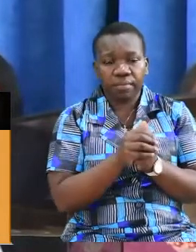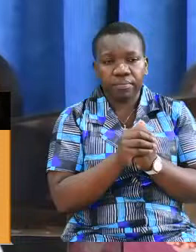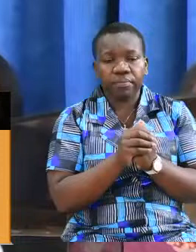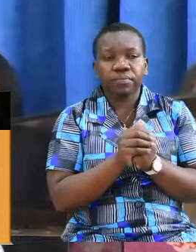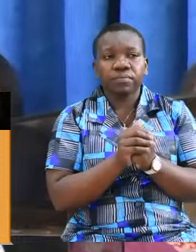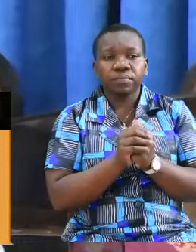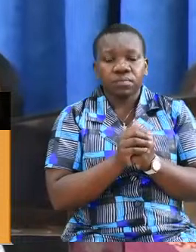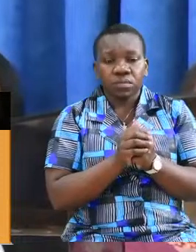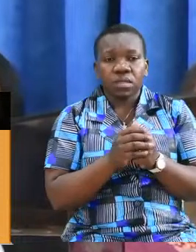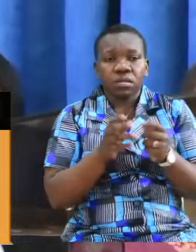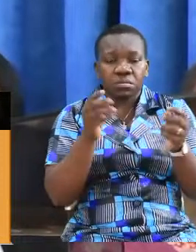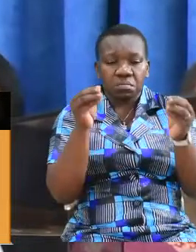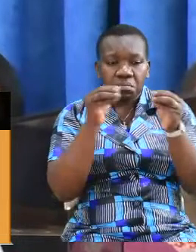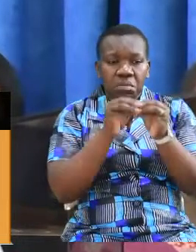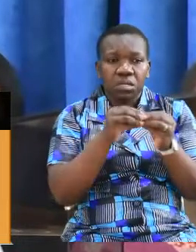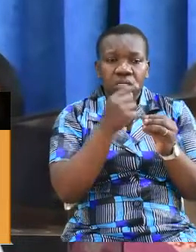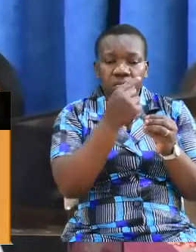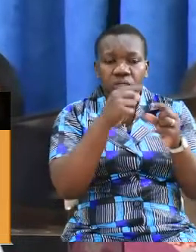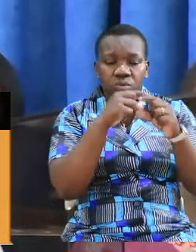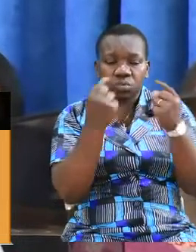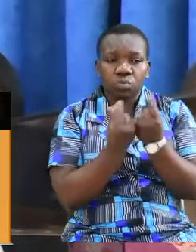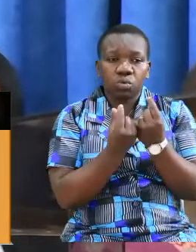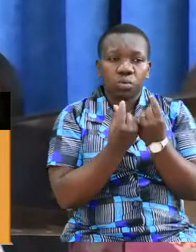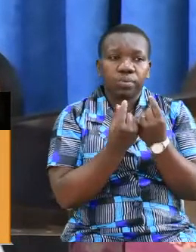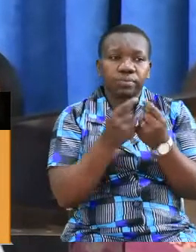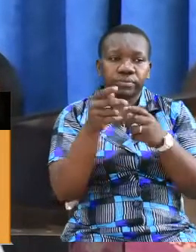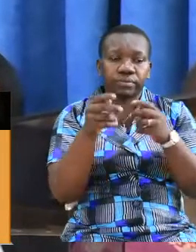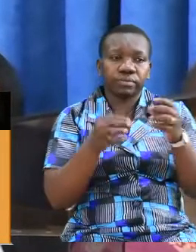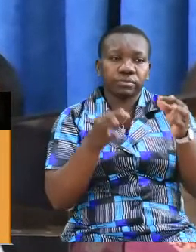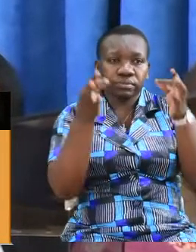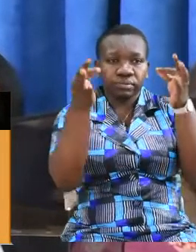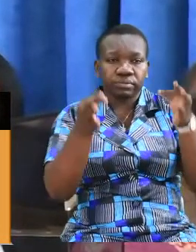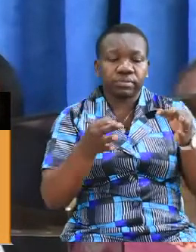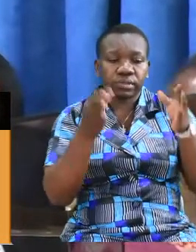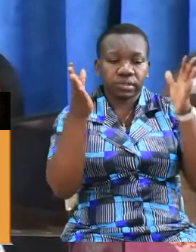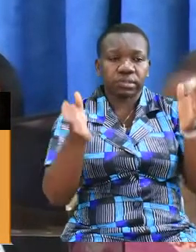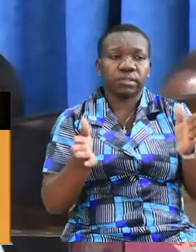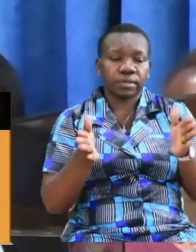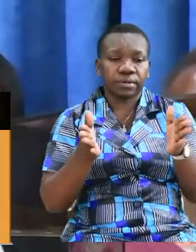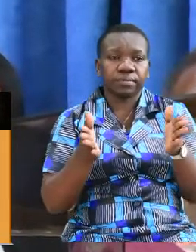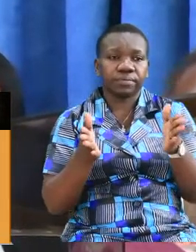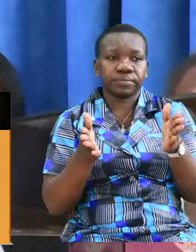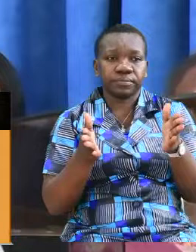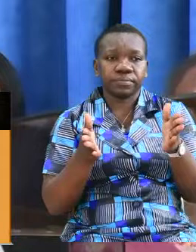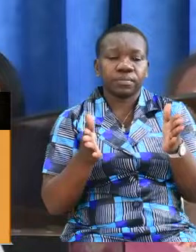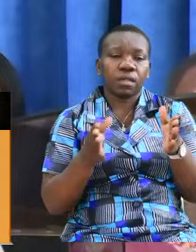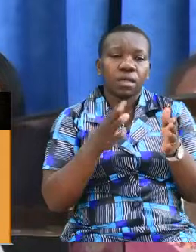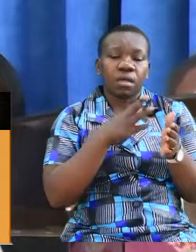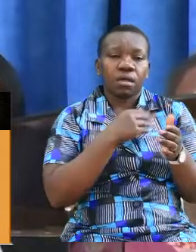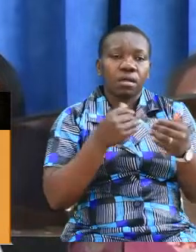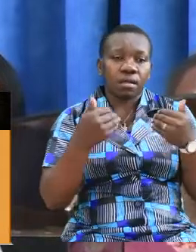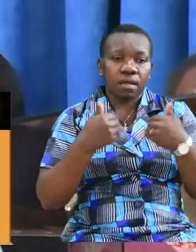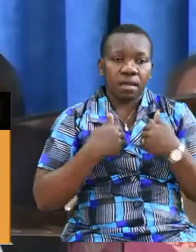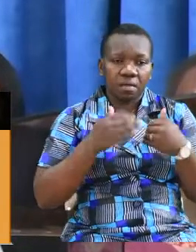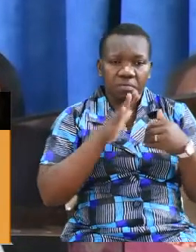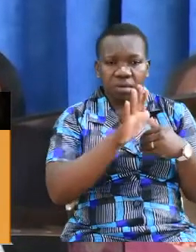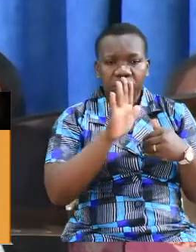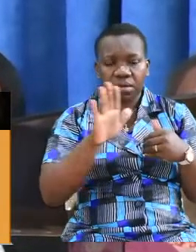treasurer immediately after this service at the canopy to collect the receipts and have their respective